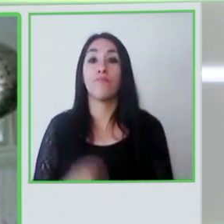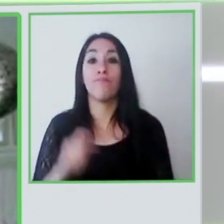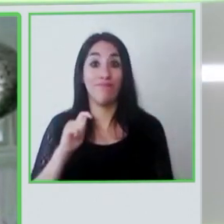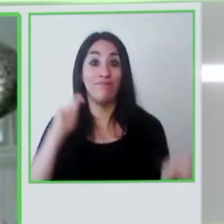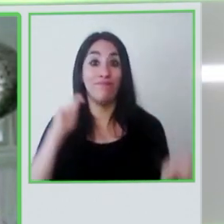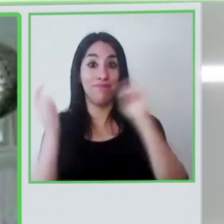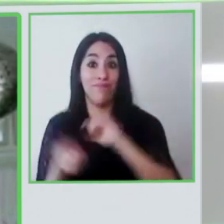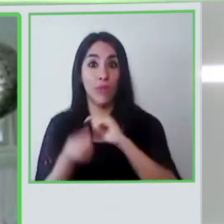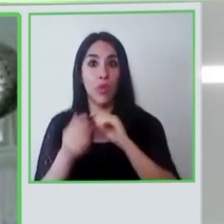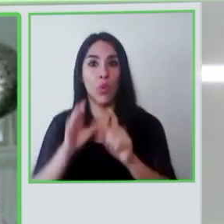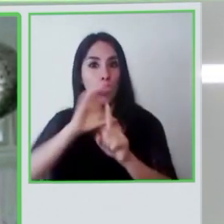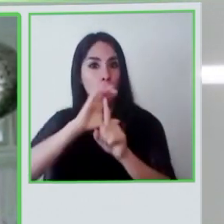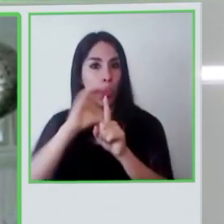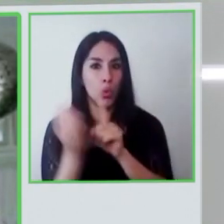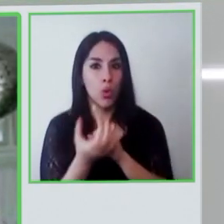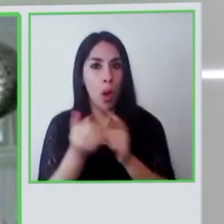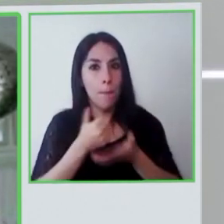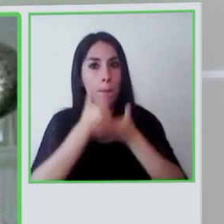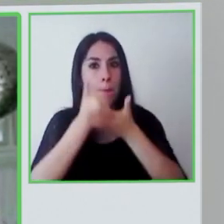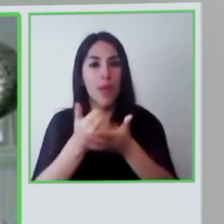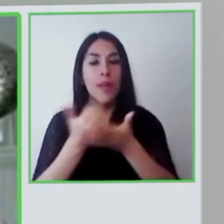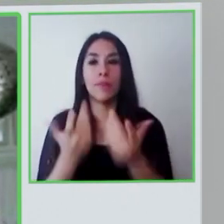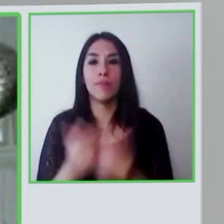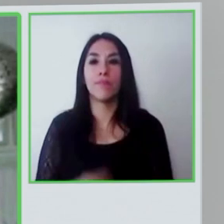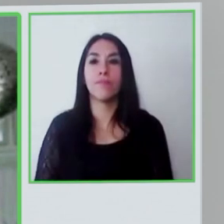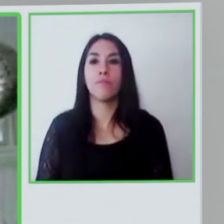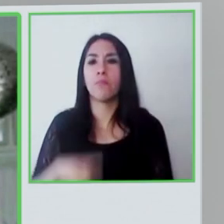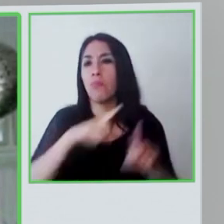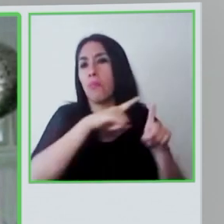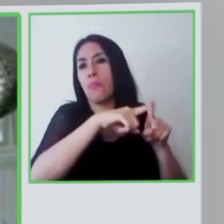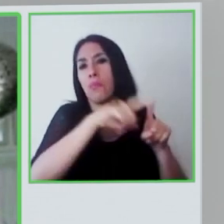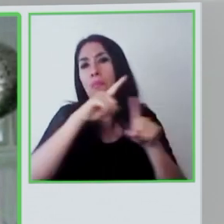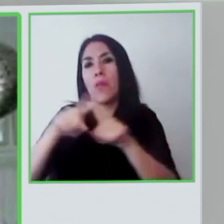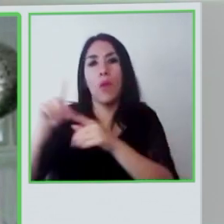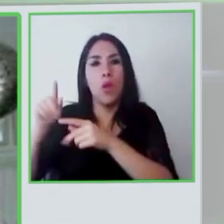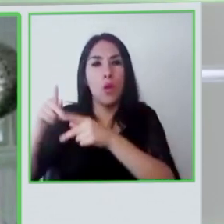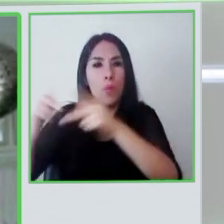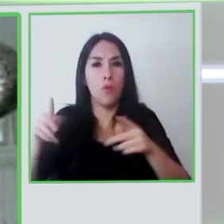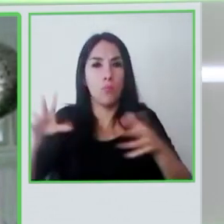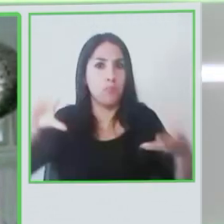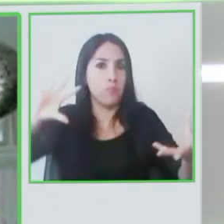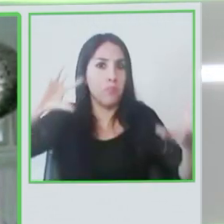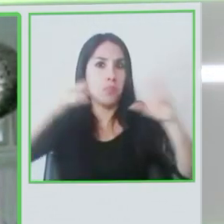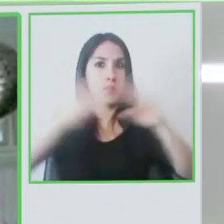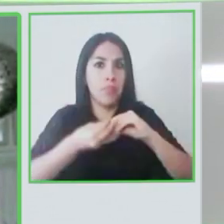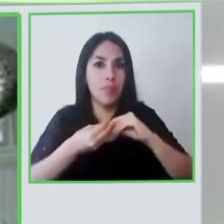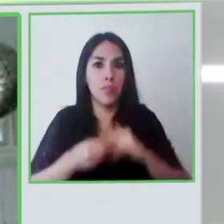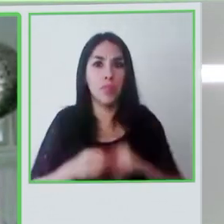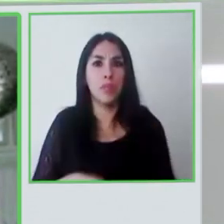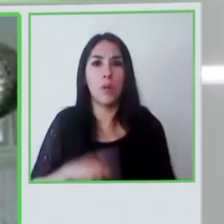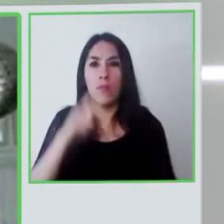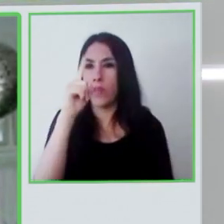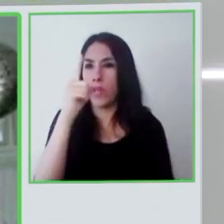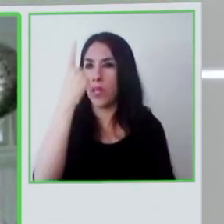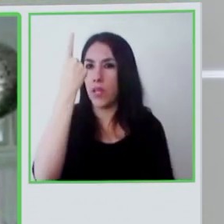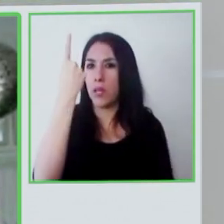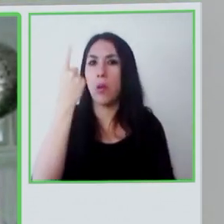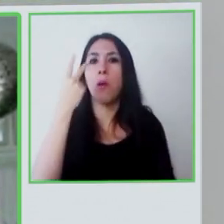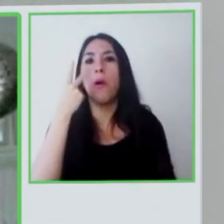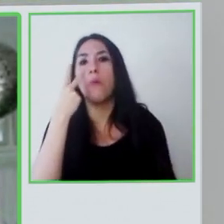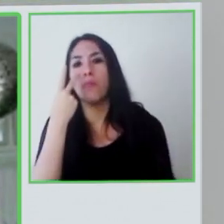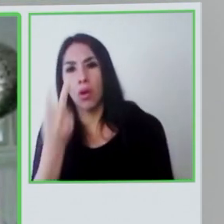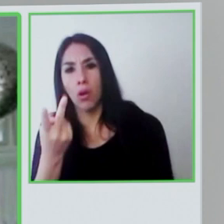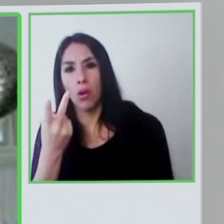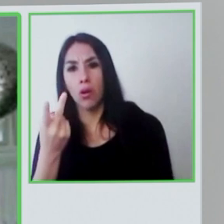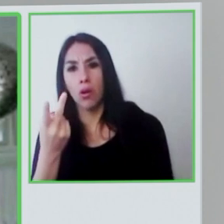from different places in the world. One of the first parts where we witnessed this was